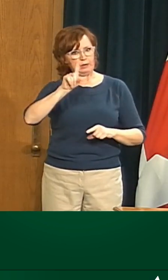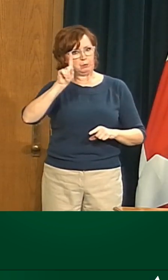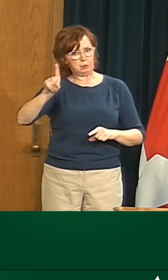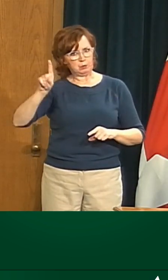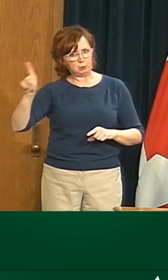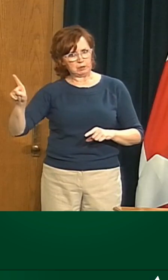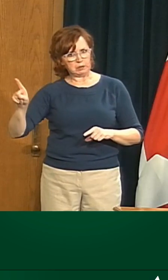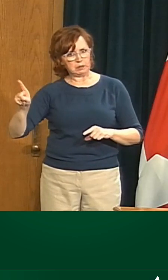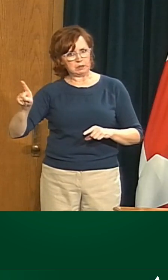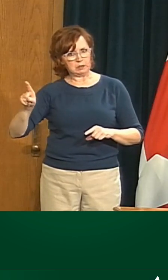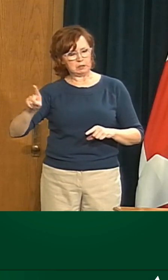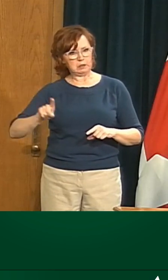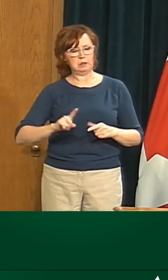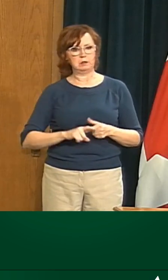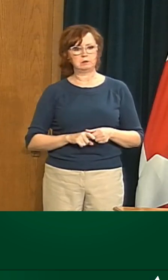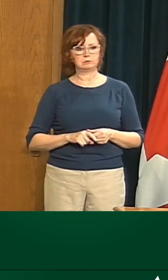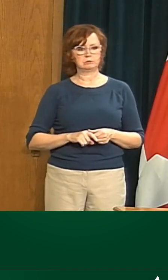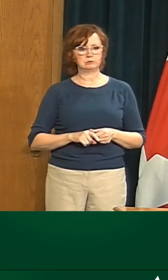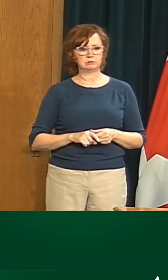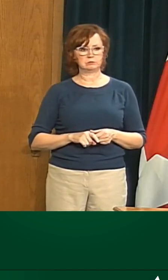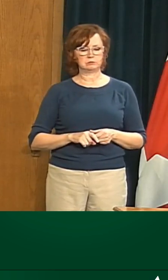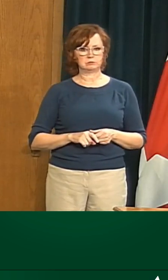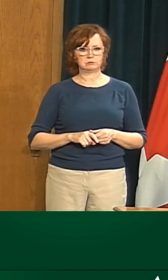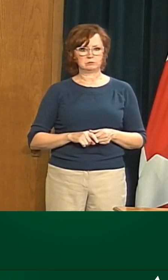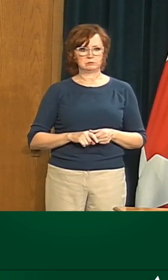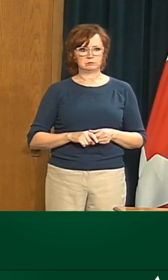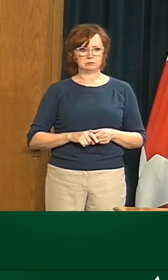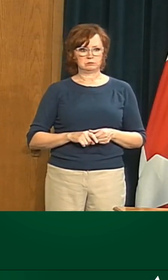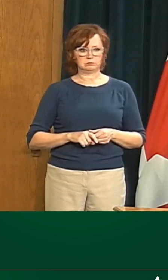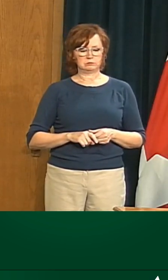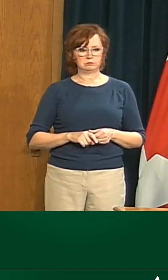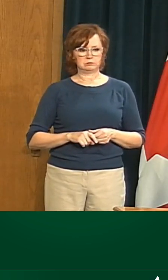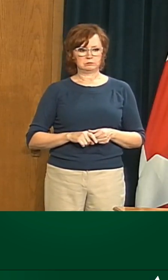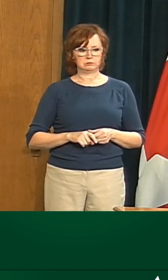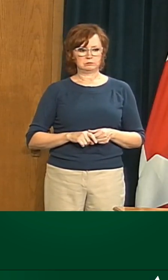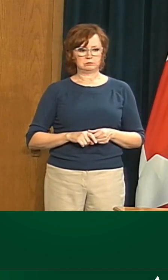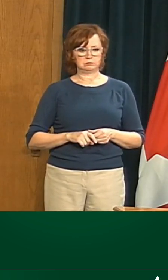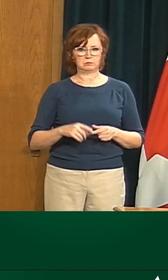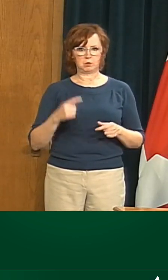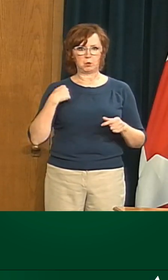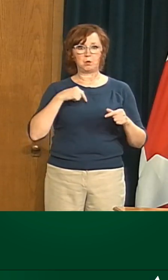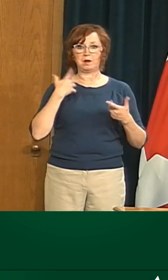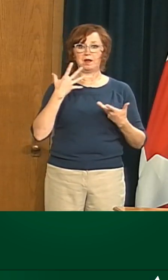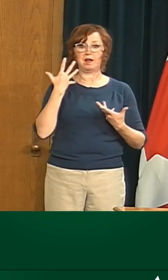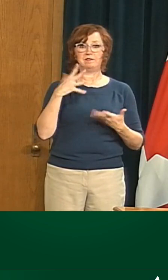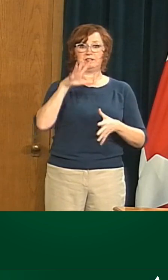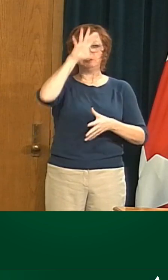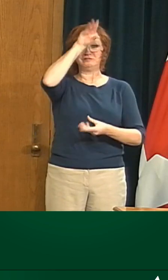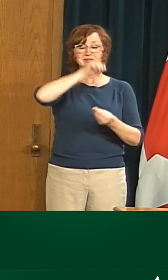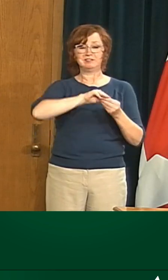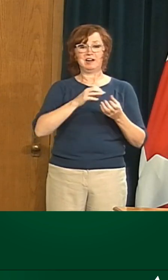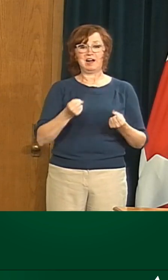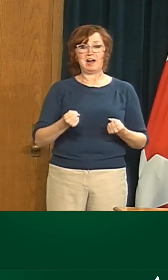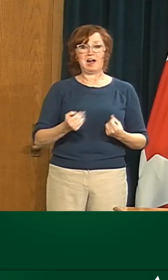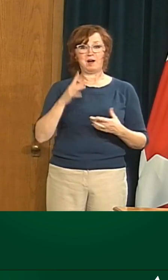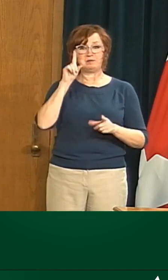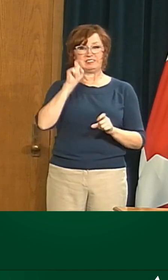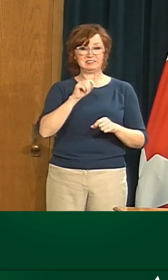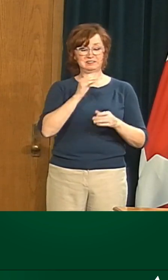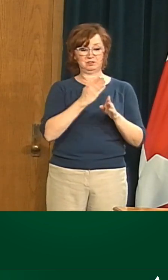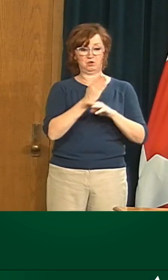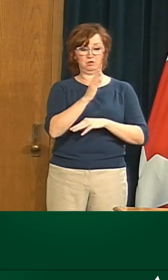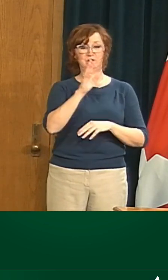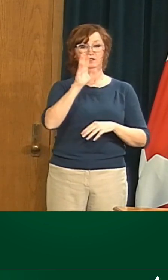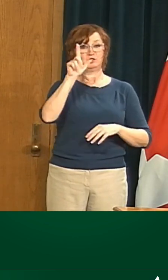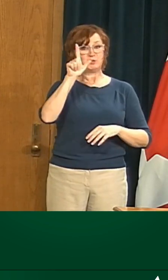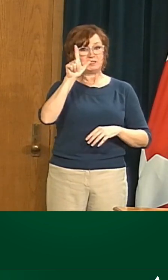We are very reassured by the fact that overall our testing numbers have been 23,000 plus, with a test positive rate of